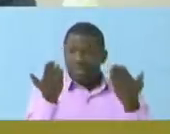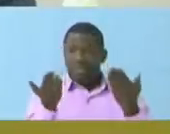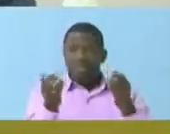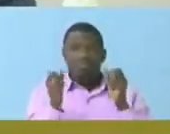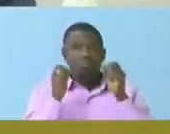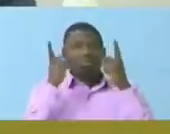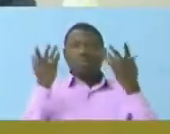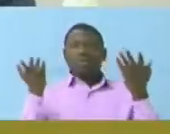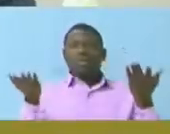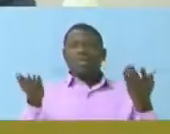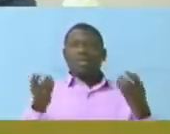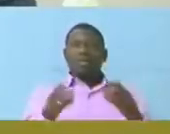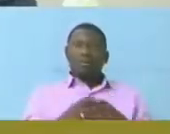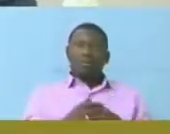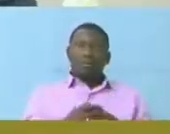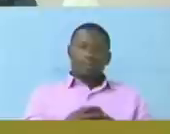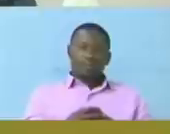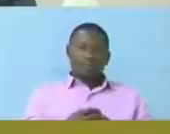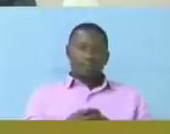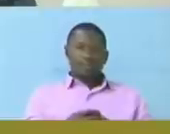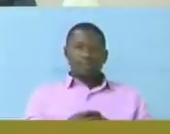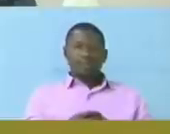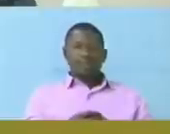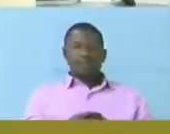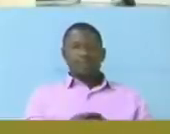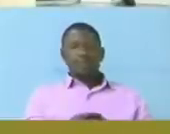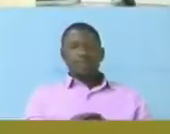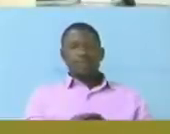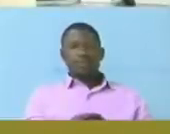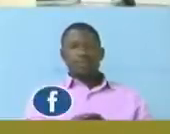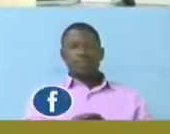Which position are you